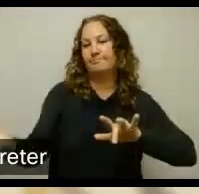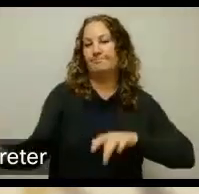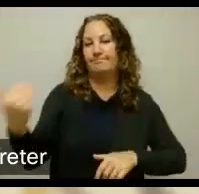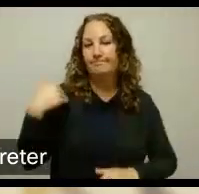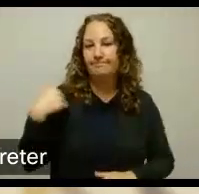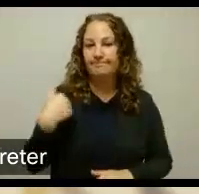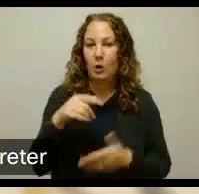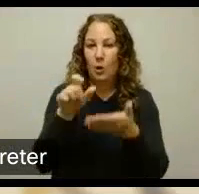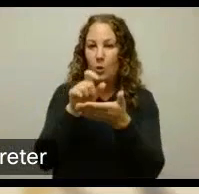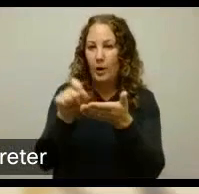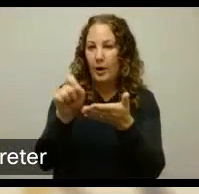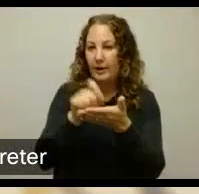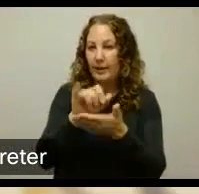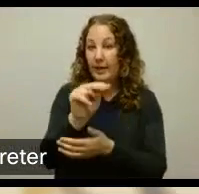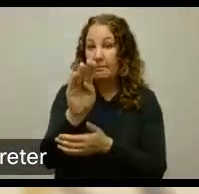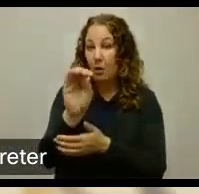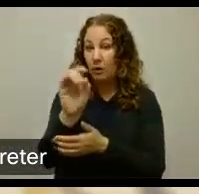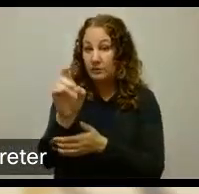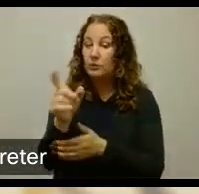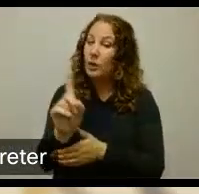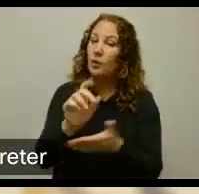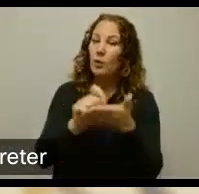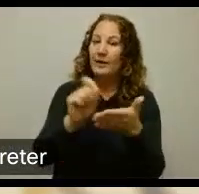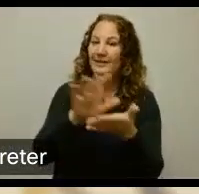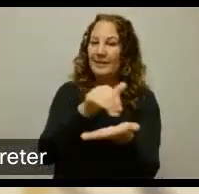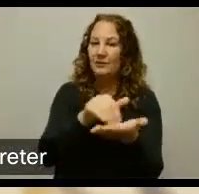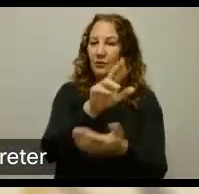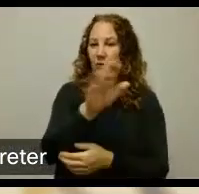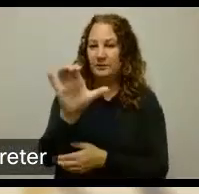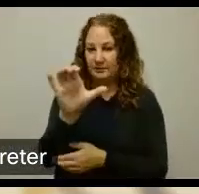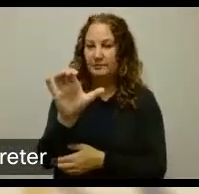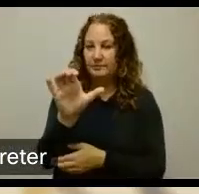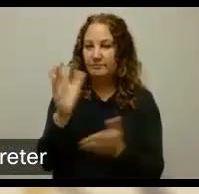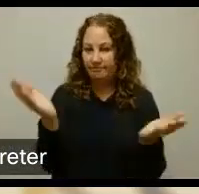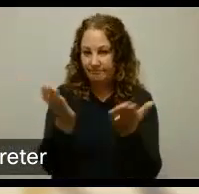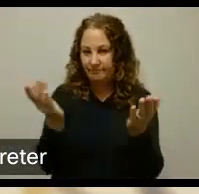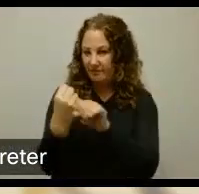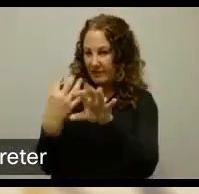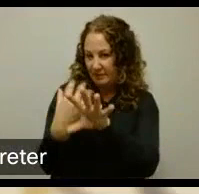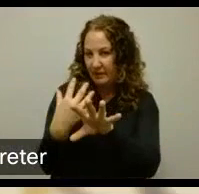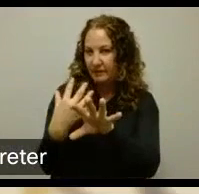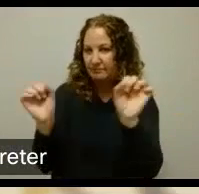inbox, the Writing Center at Red River College, to get feedback on that.